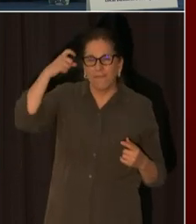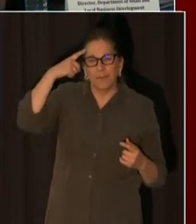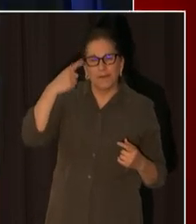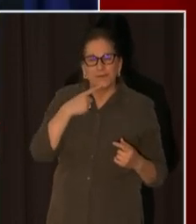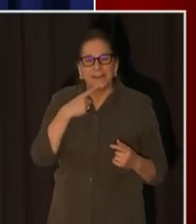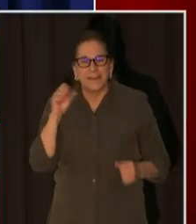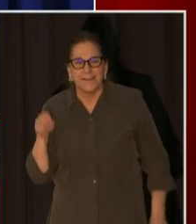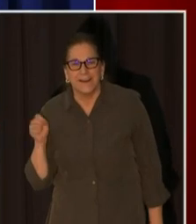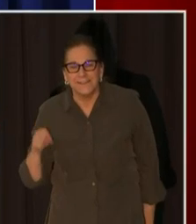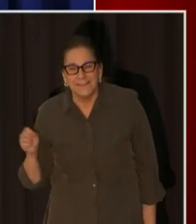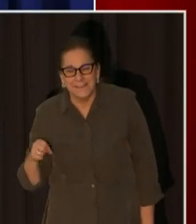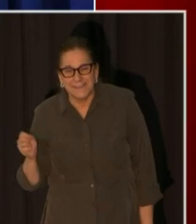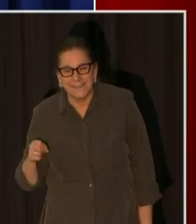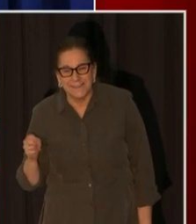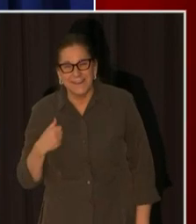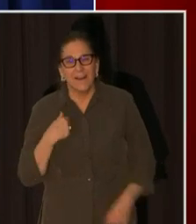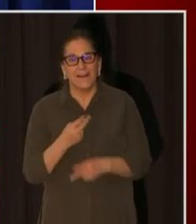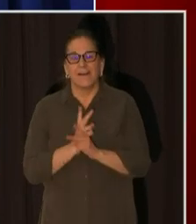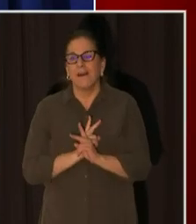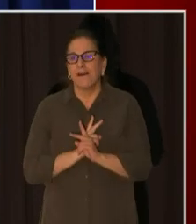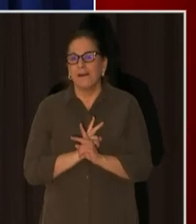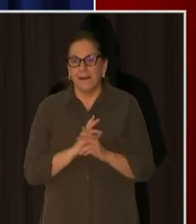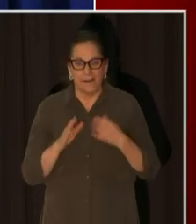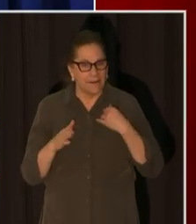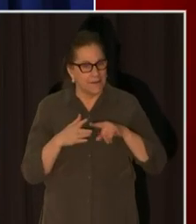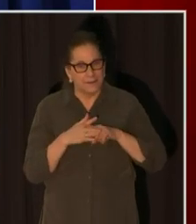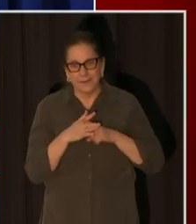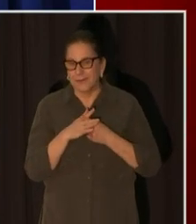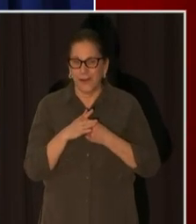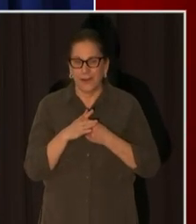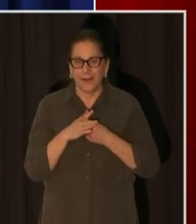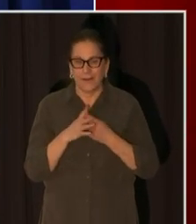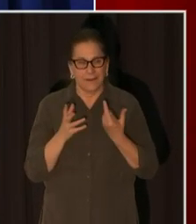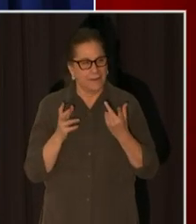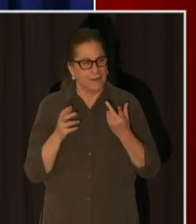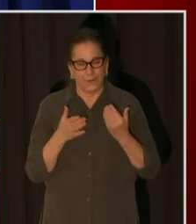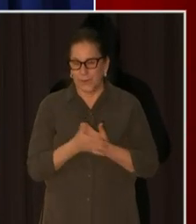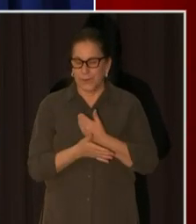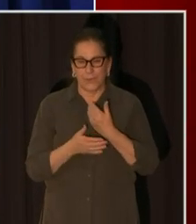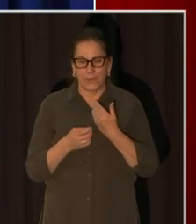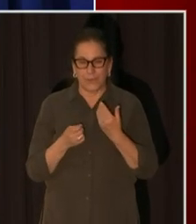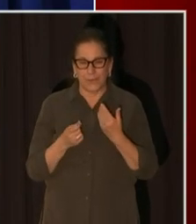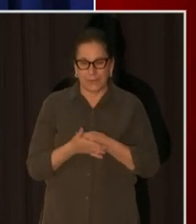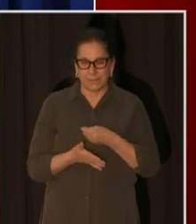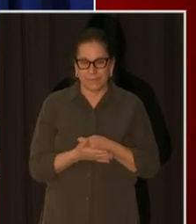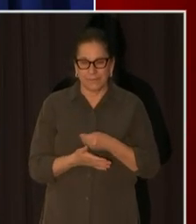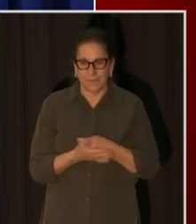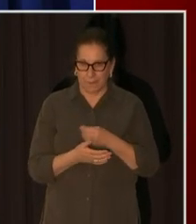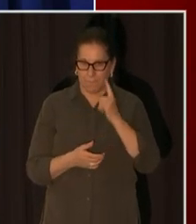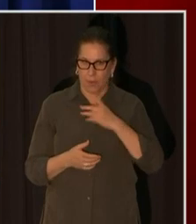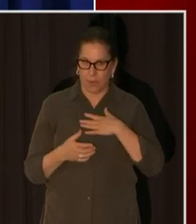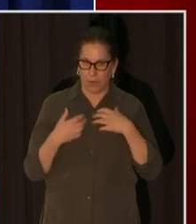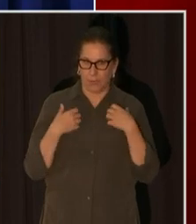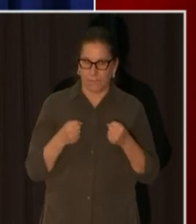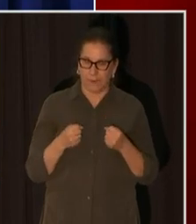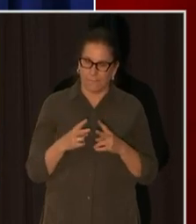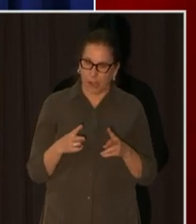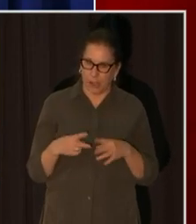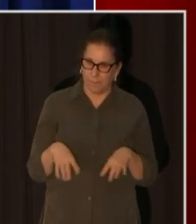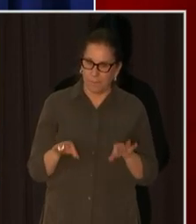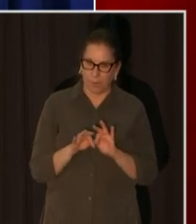have spent a lot of time in these more recent times helping them apply for the federal resources that are available at the